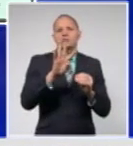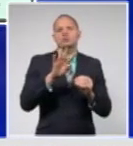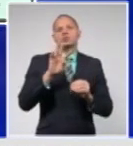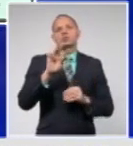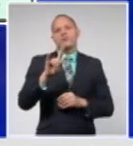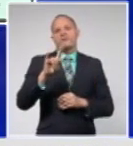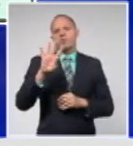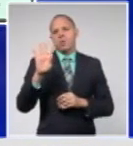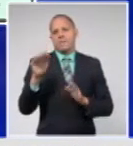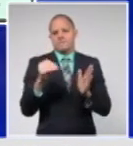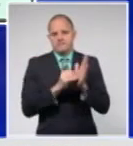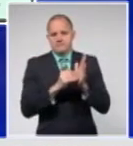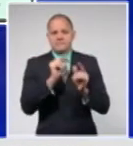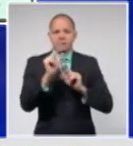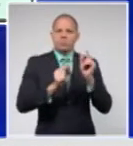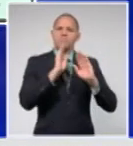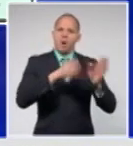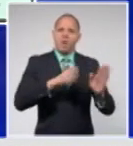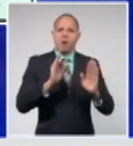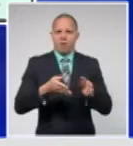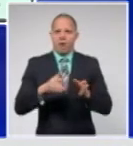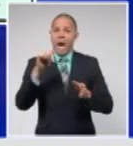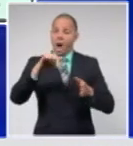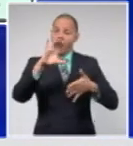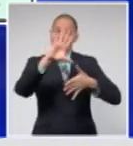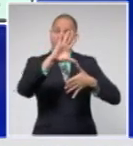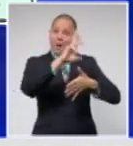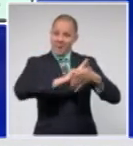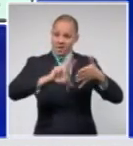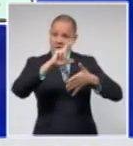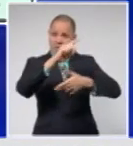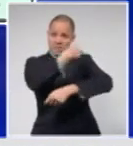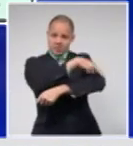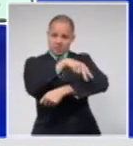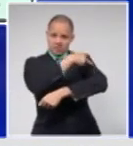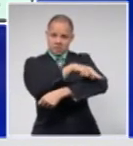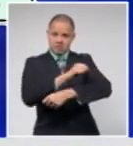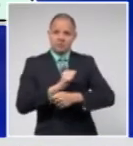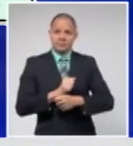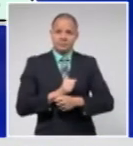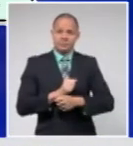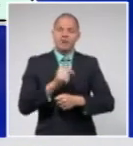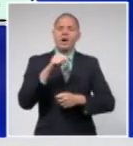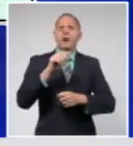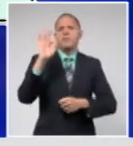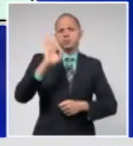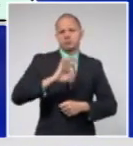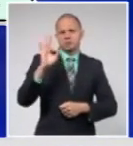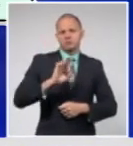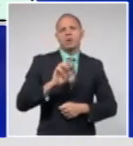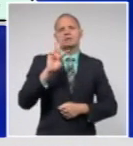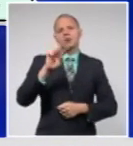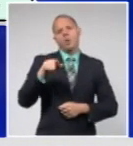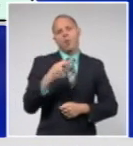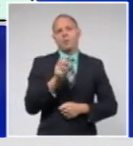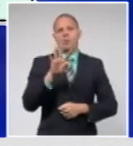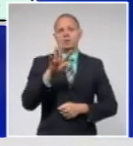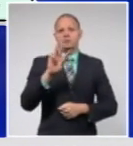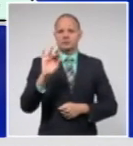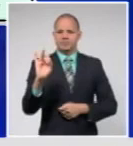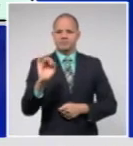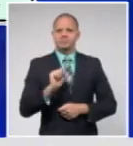countries hardest hit by the pandemic, as can be seen in the regional map, followed by Brazil, Peru,